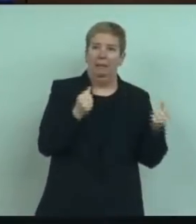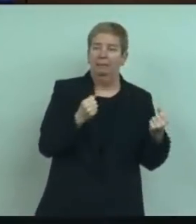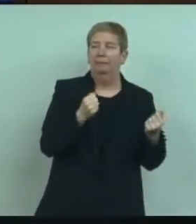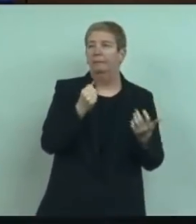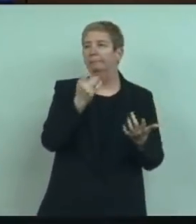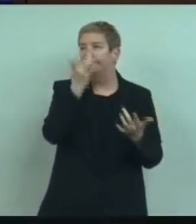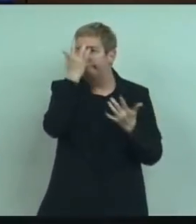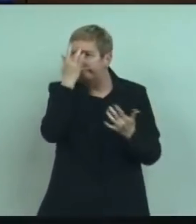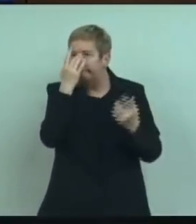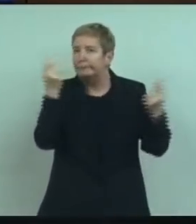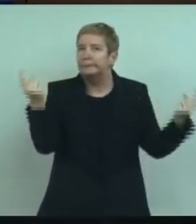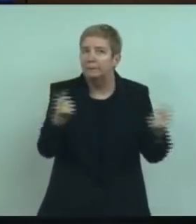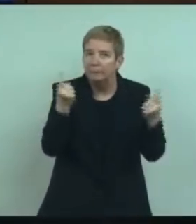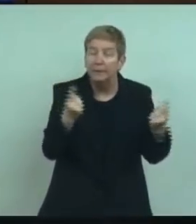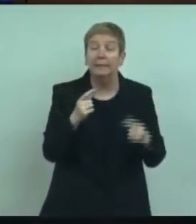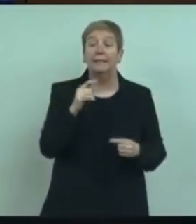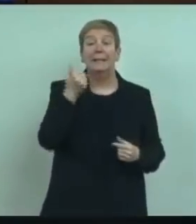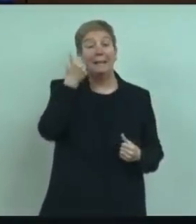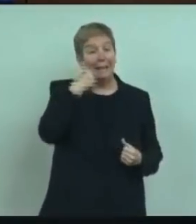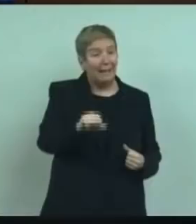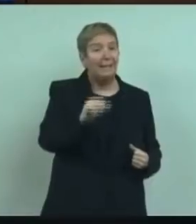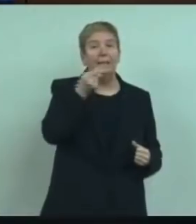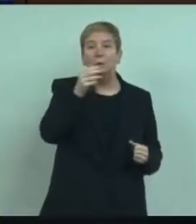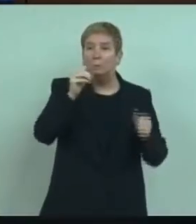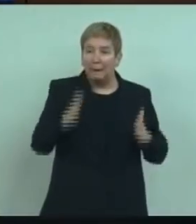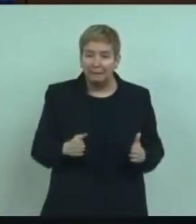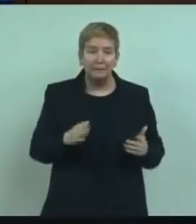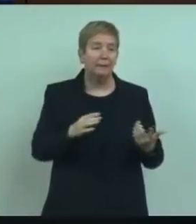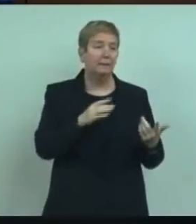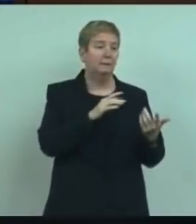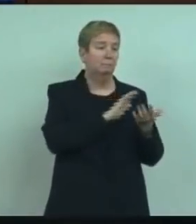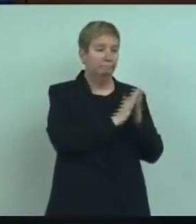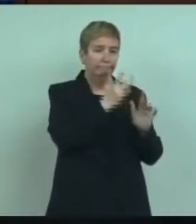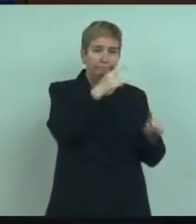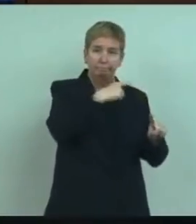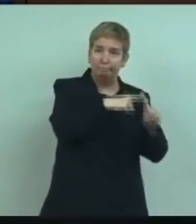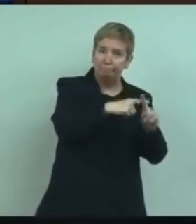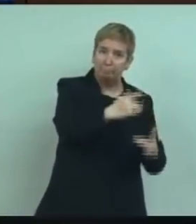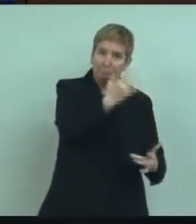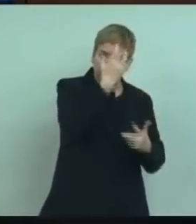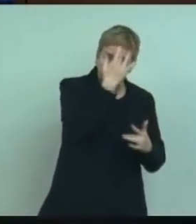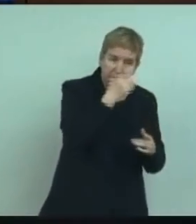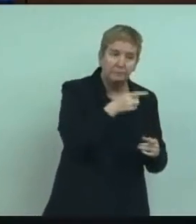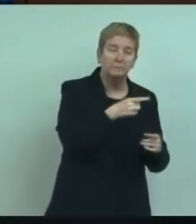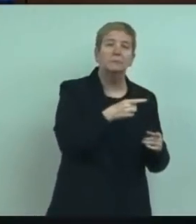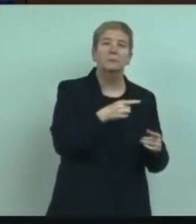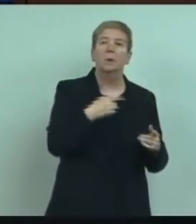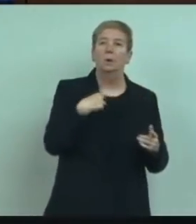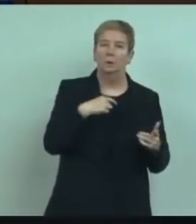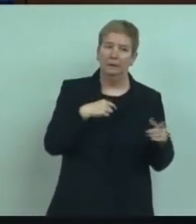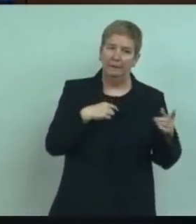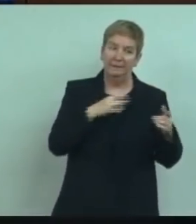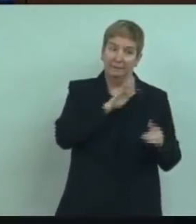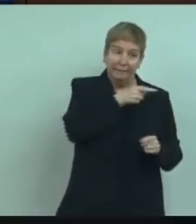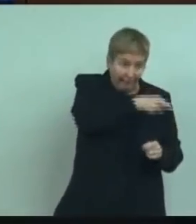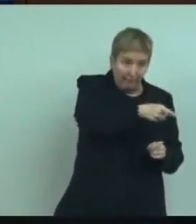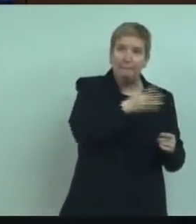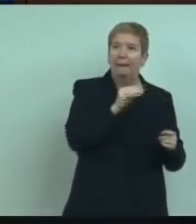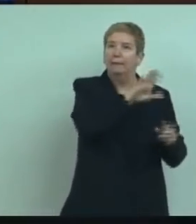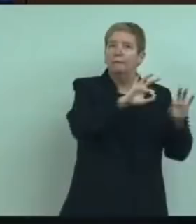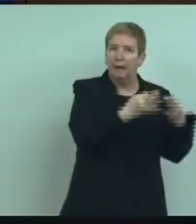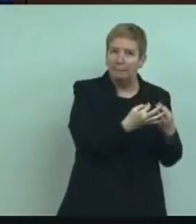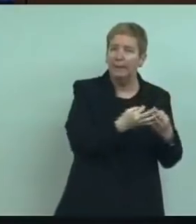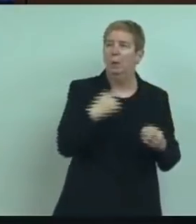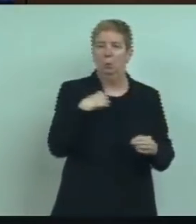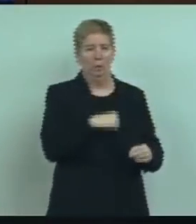New Mexican who tests positive and their families should expect and have a great degree of confidence that this is a state that